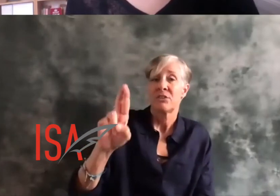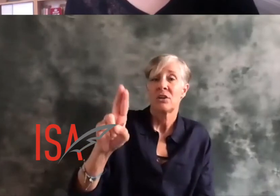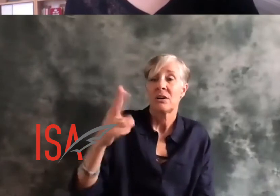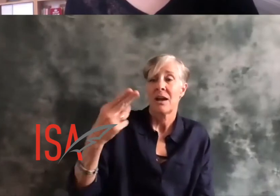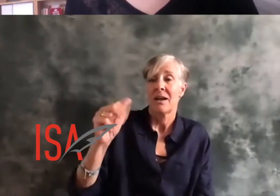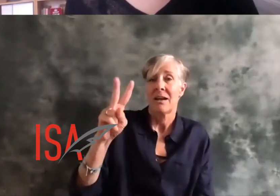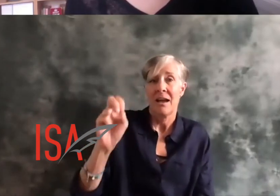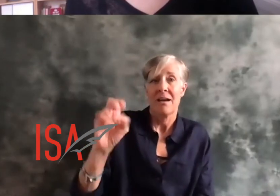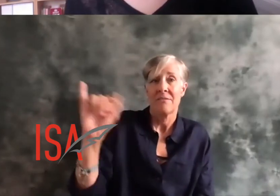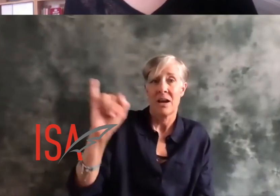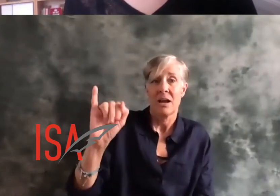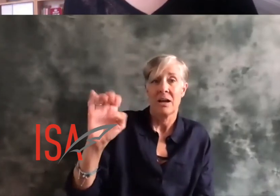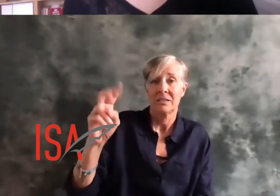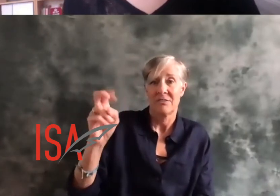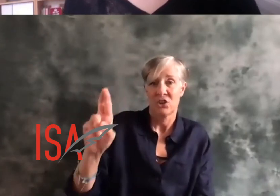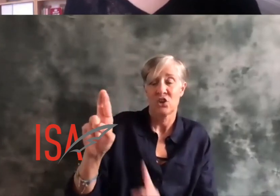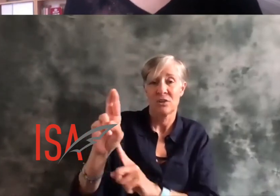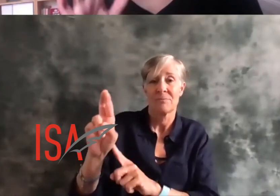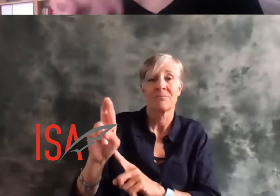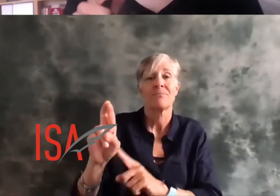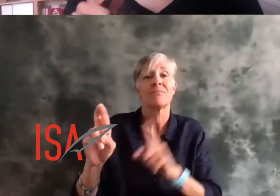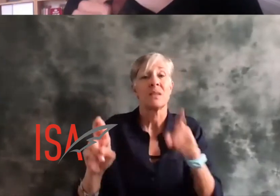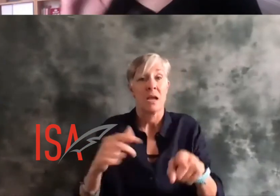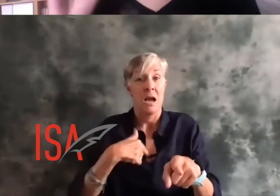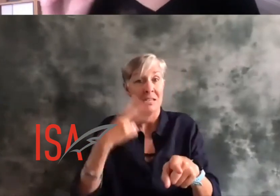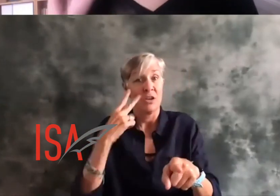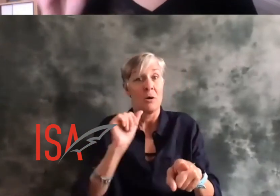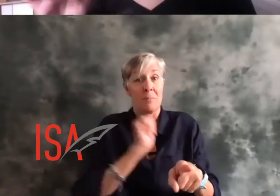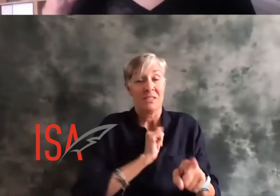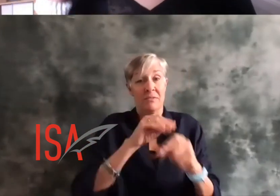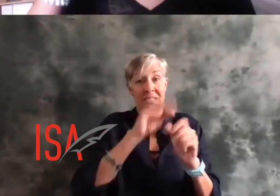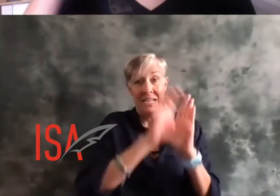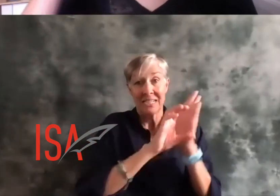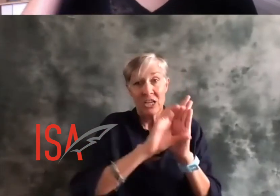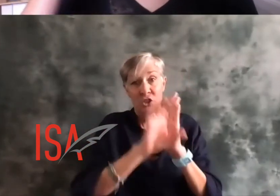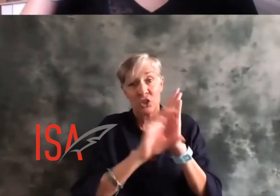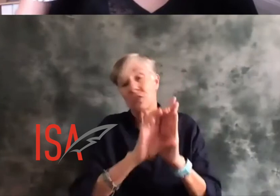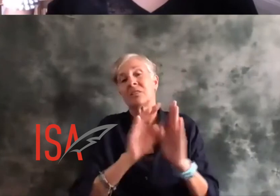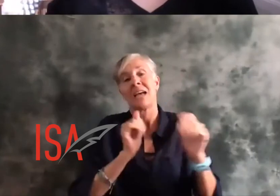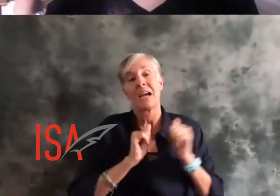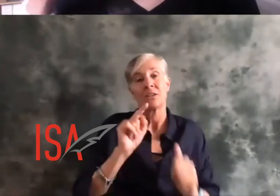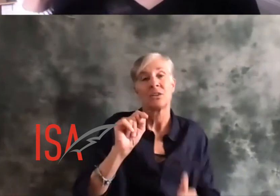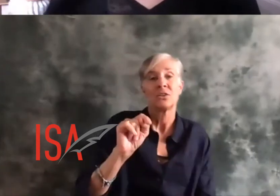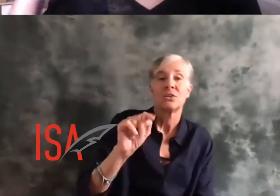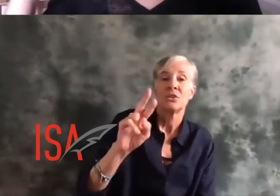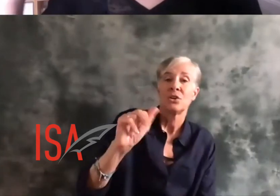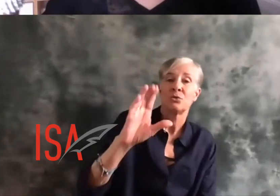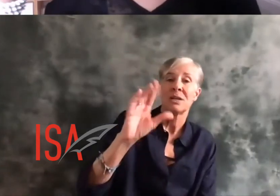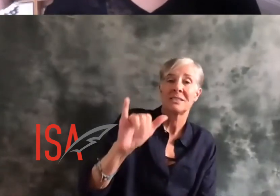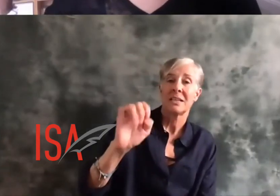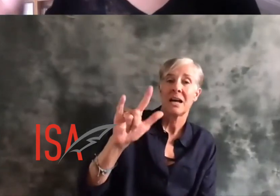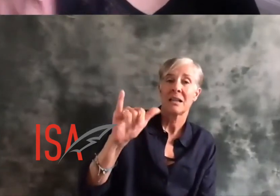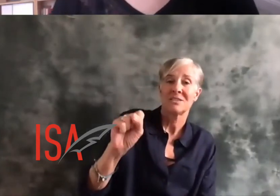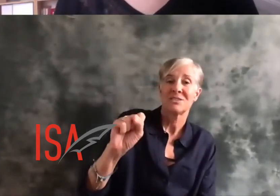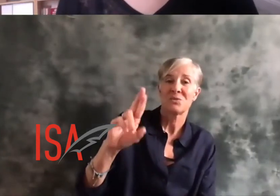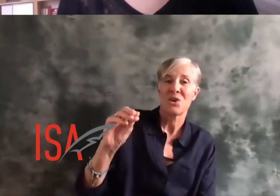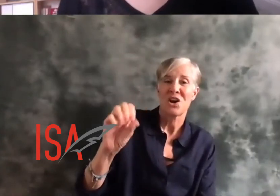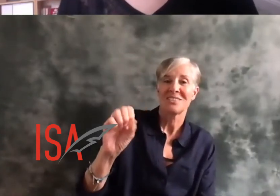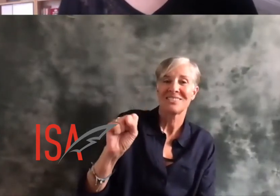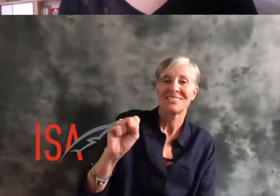Yeah. And I will say I'm seeing myself in characters and in actors like Tracy Ellis Ross. I mean, that woman gives me